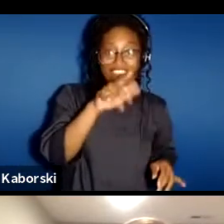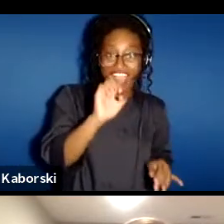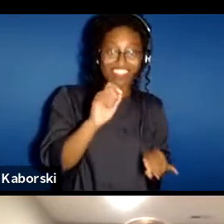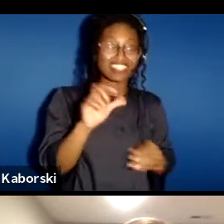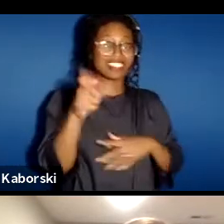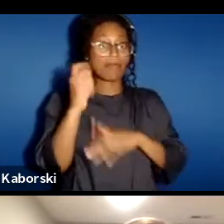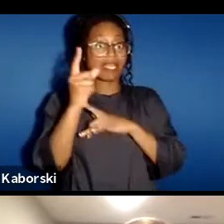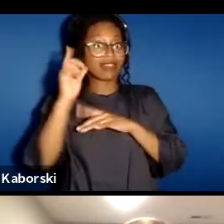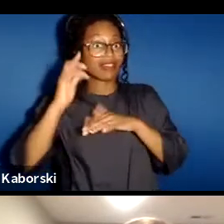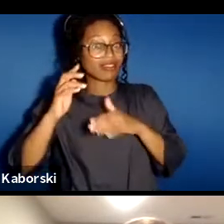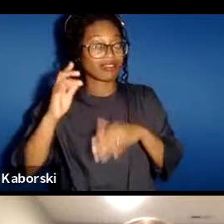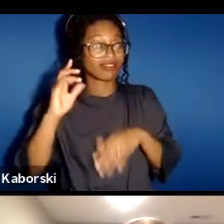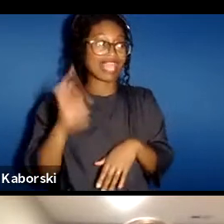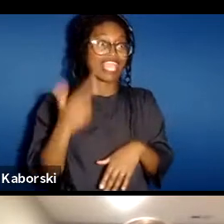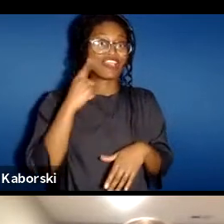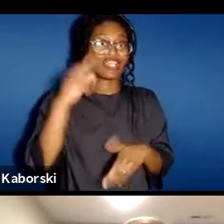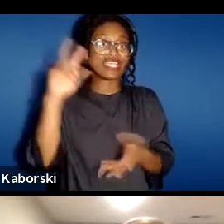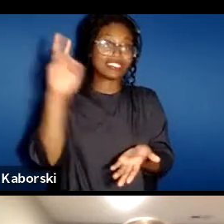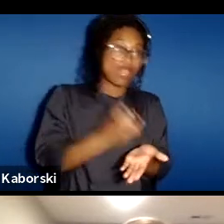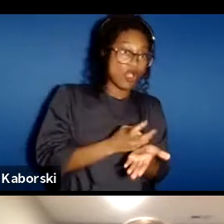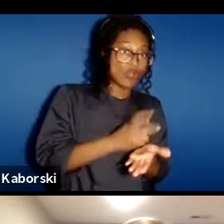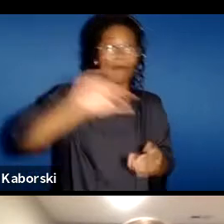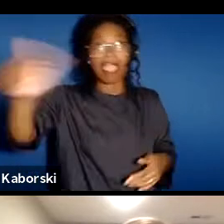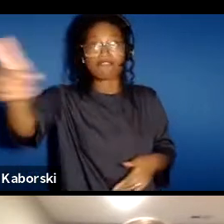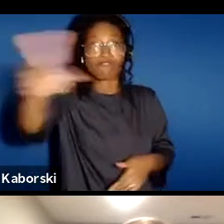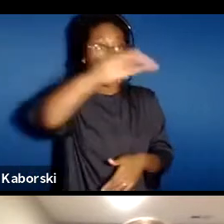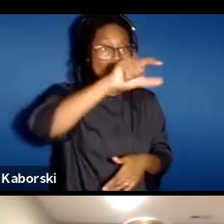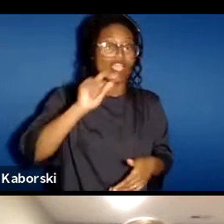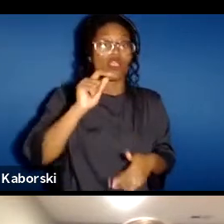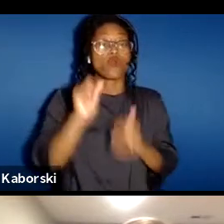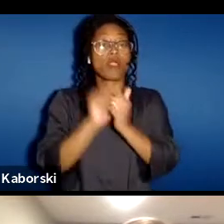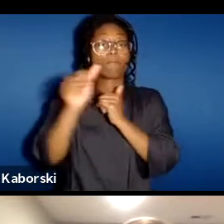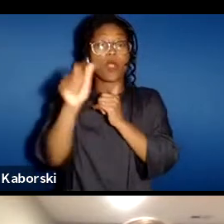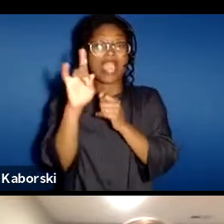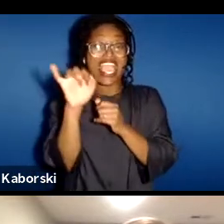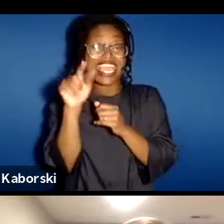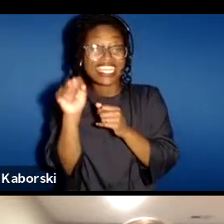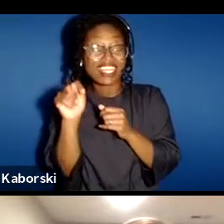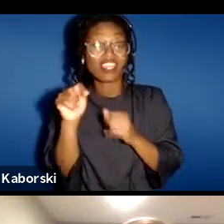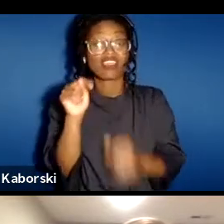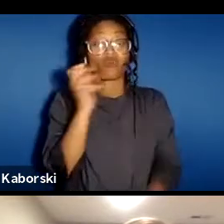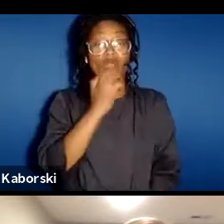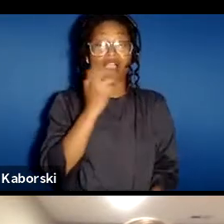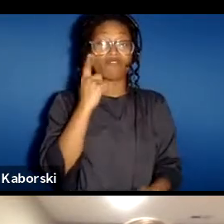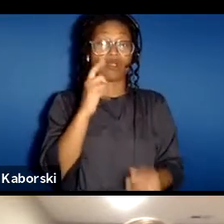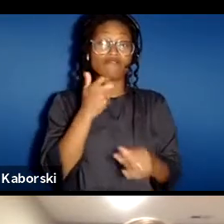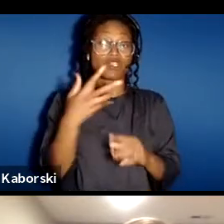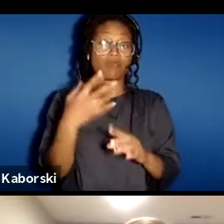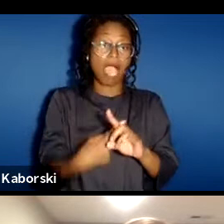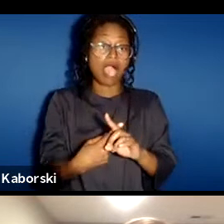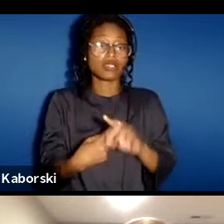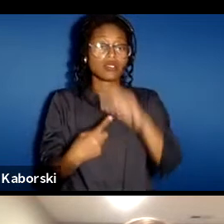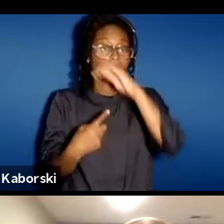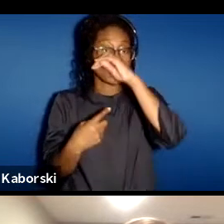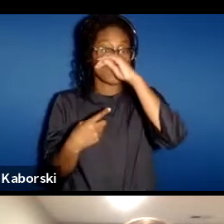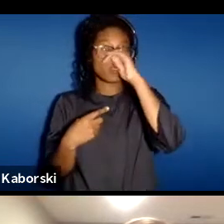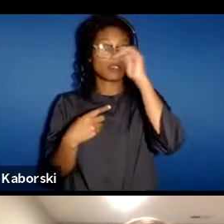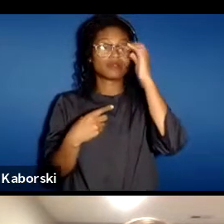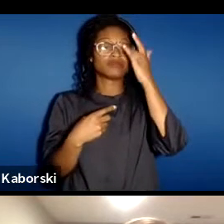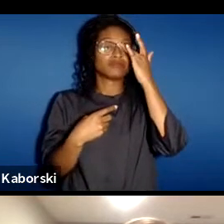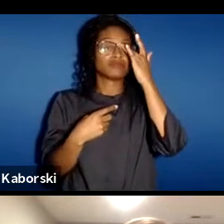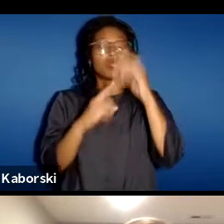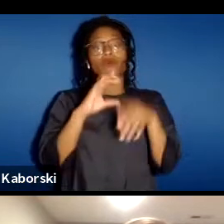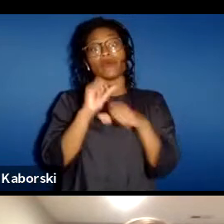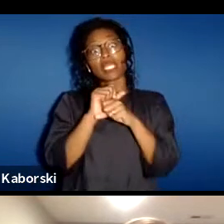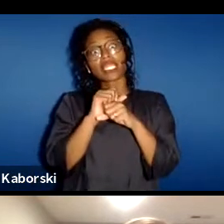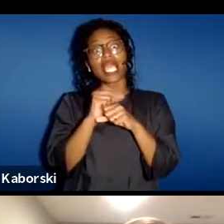minutes later, and then download it, going back and forth, remote editing. And that went on for months, but it ultimately landed